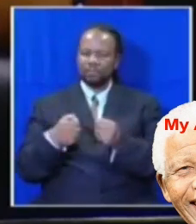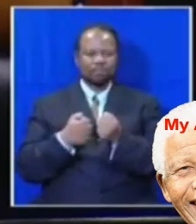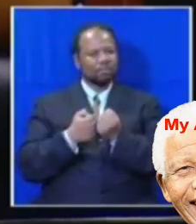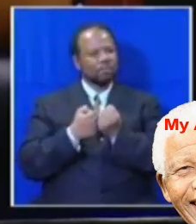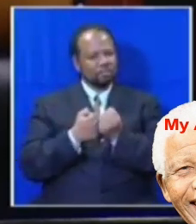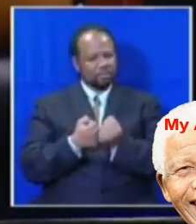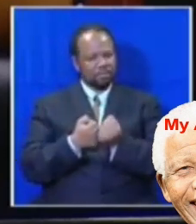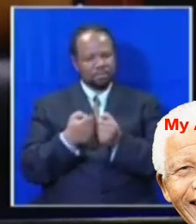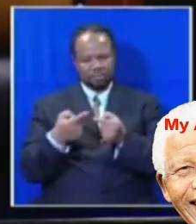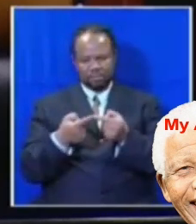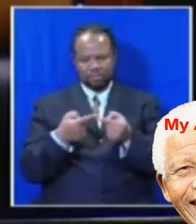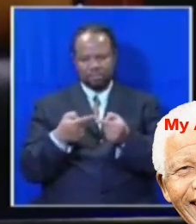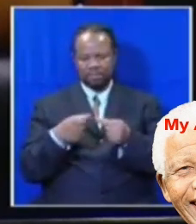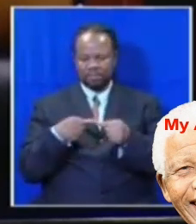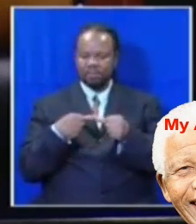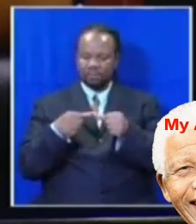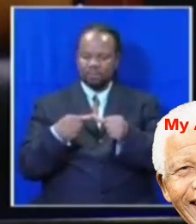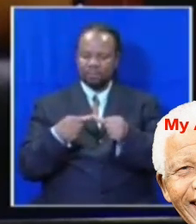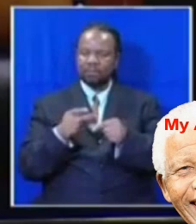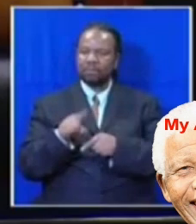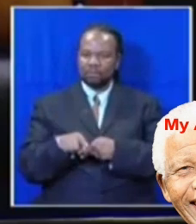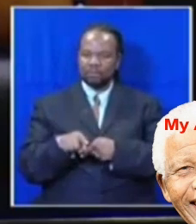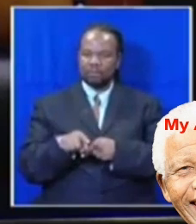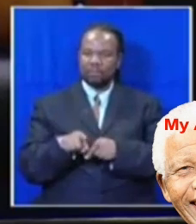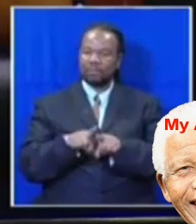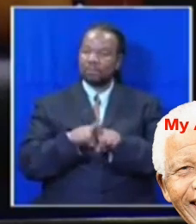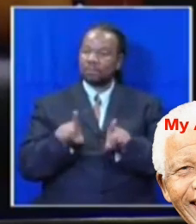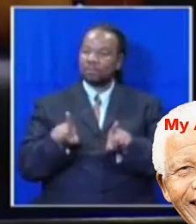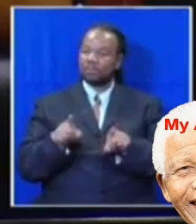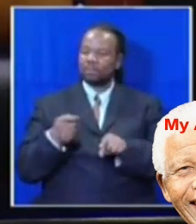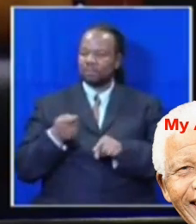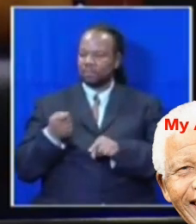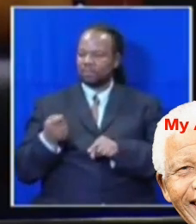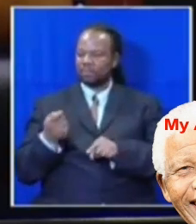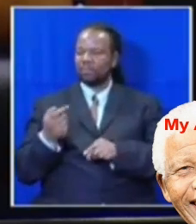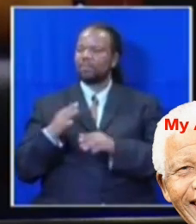with the debate. Let us treat all the honorable members.